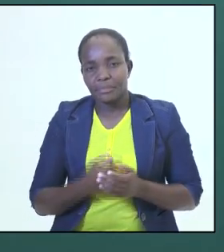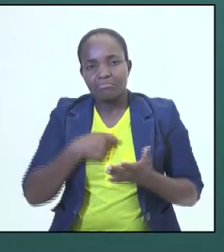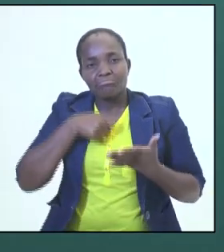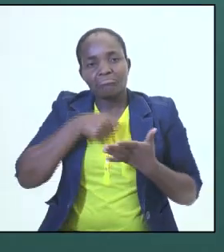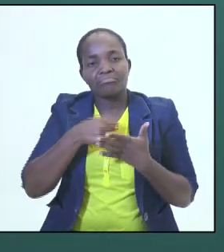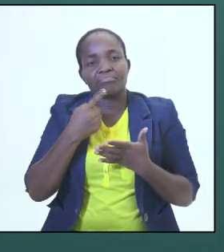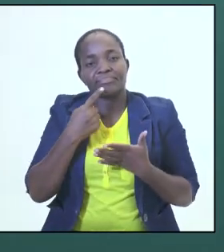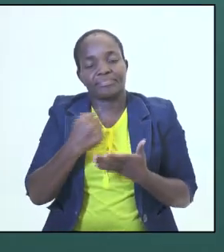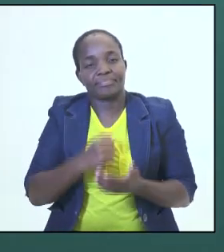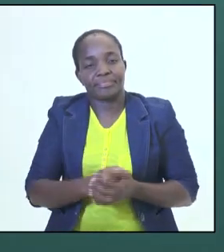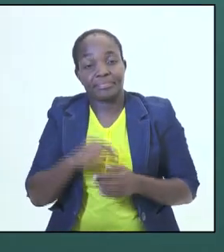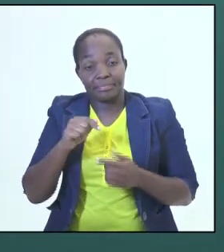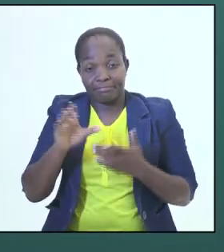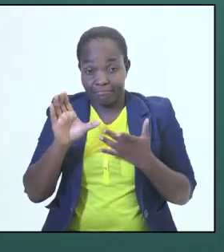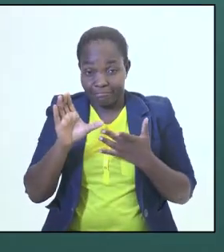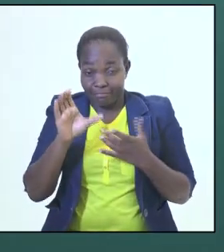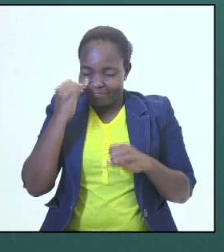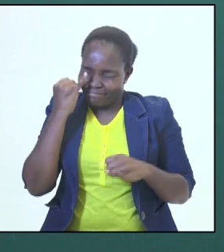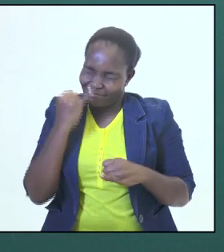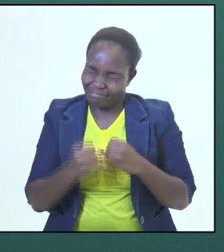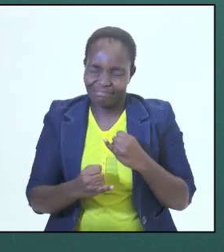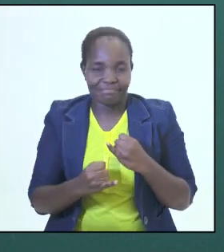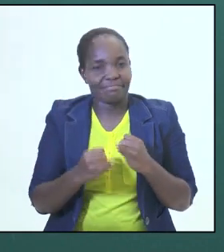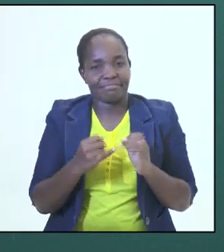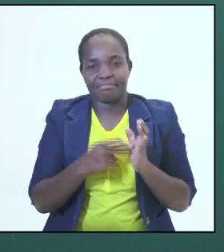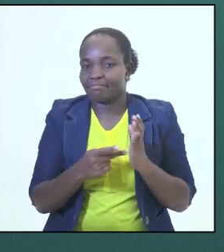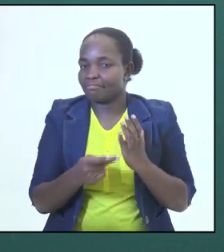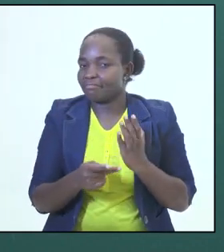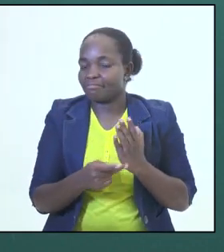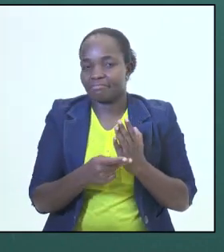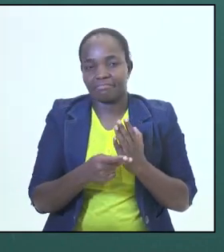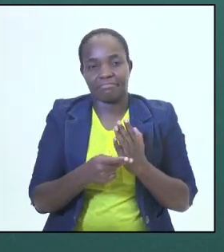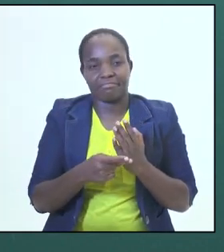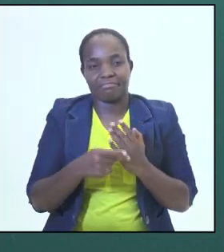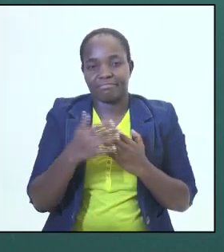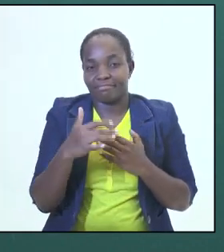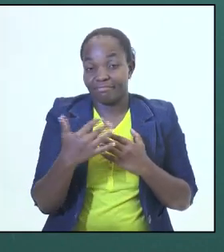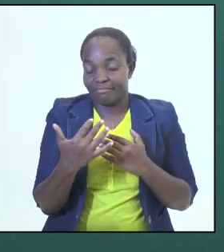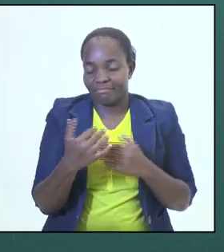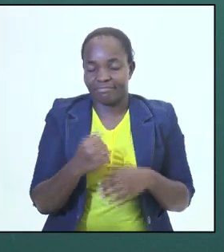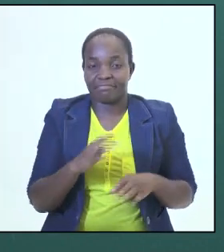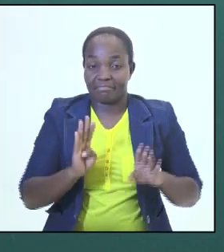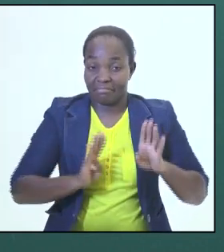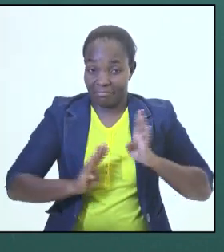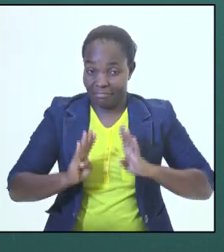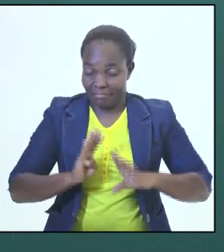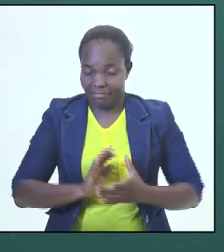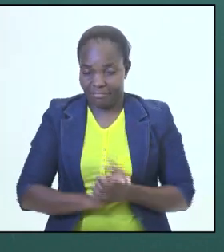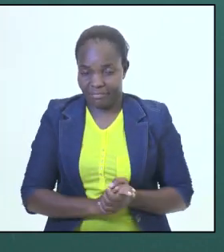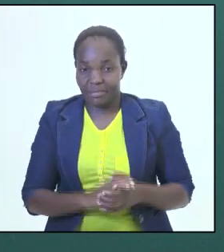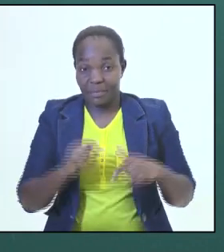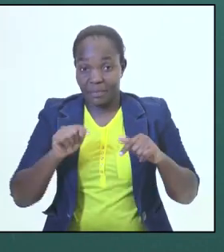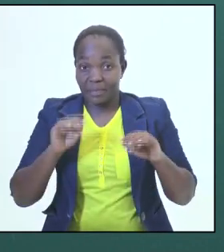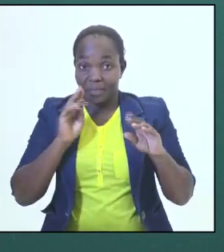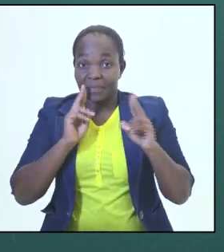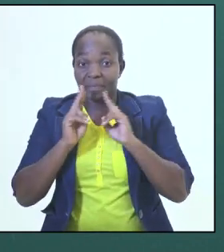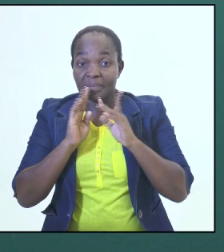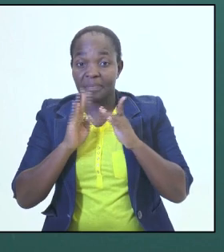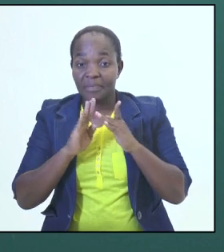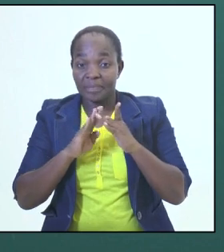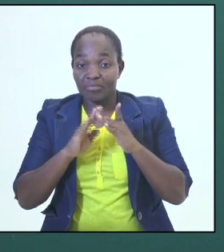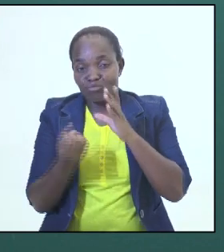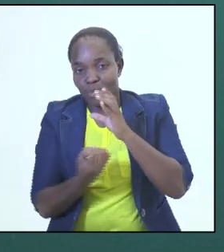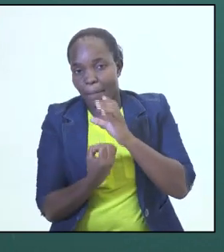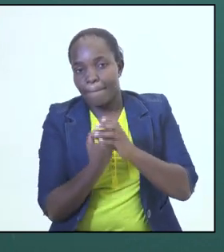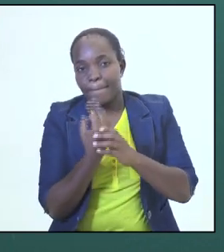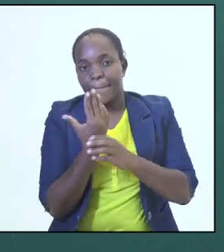say, this is lesson 5, the final lesson in our biology series. Today, we are talking about the reproduction in